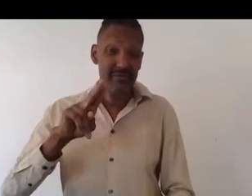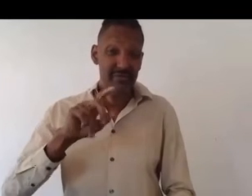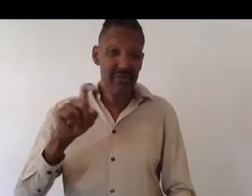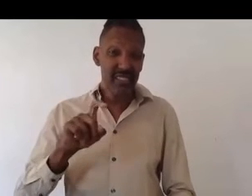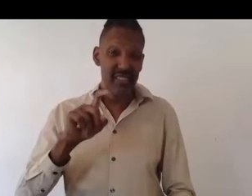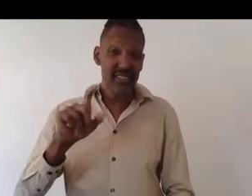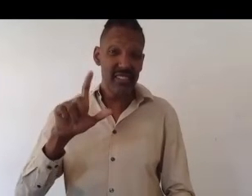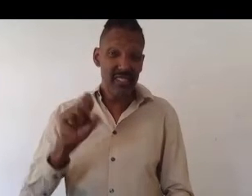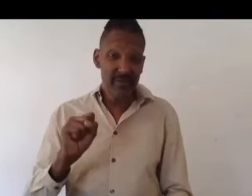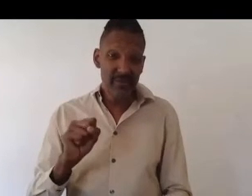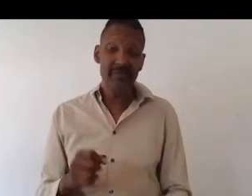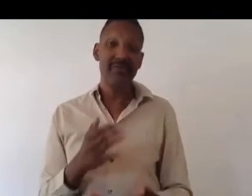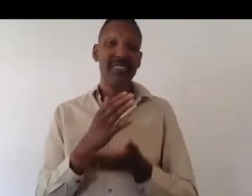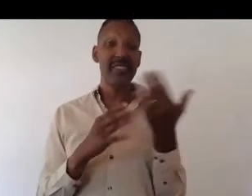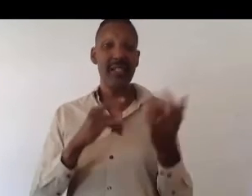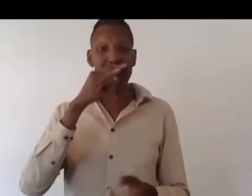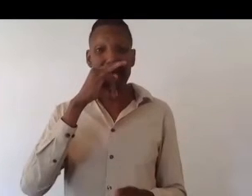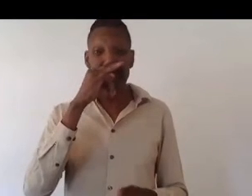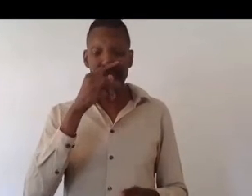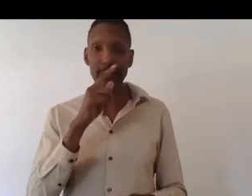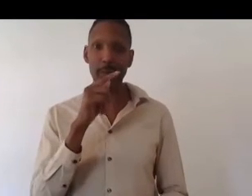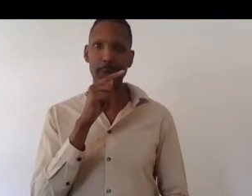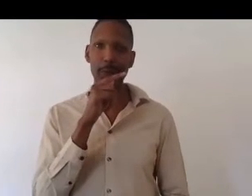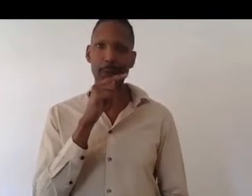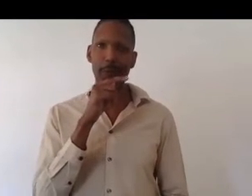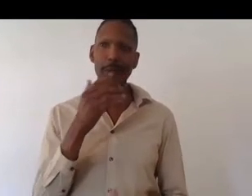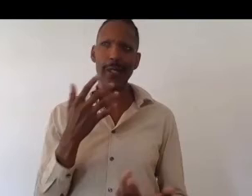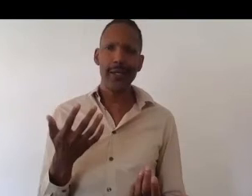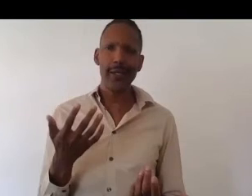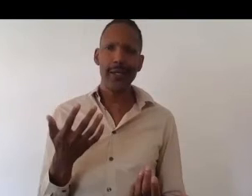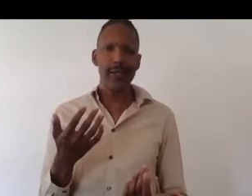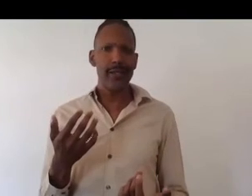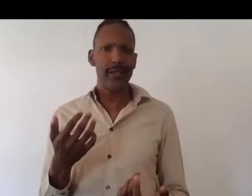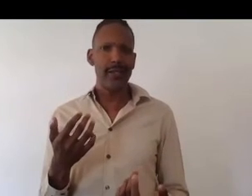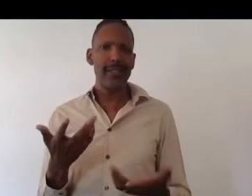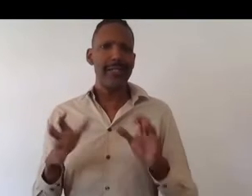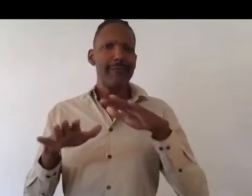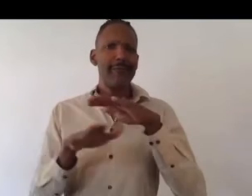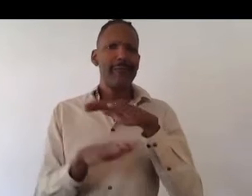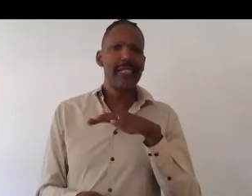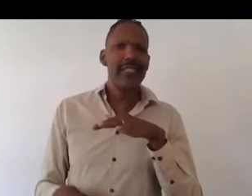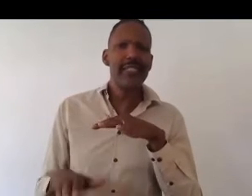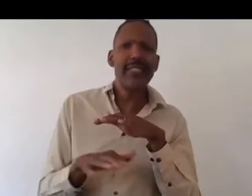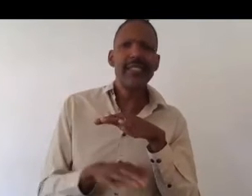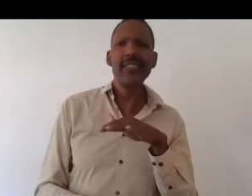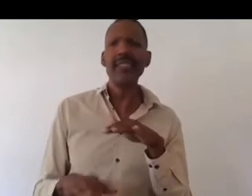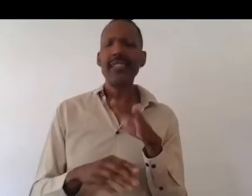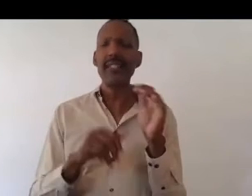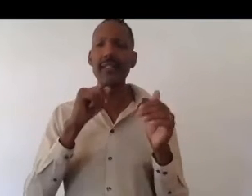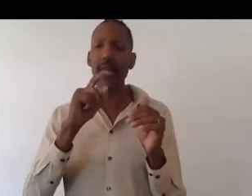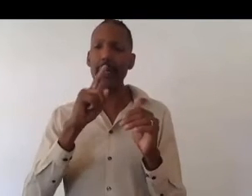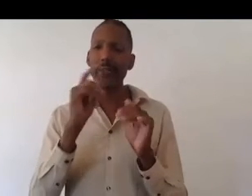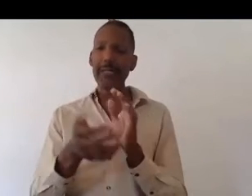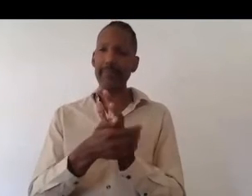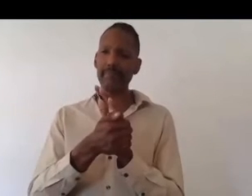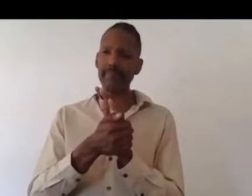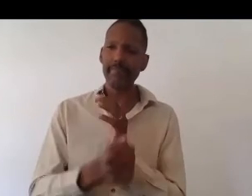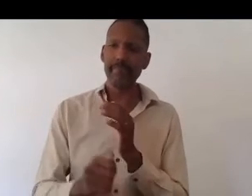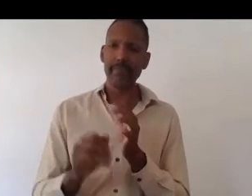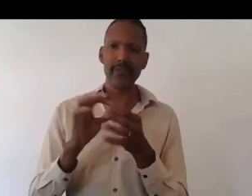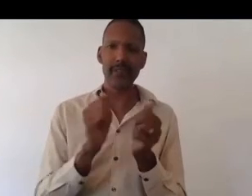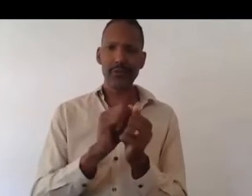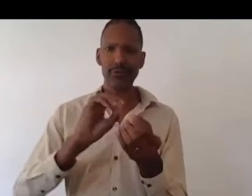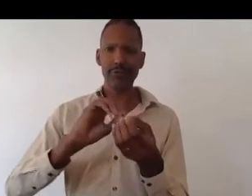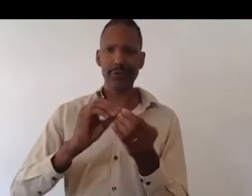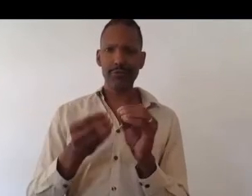dice games. Kids who are early in their number development might really benefit from a finding two game. So where your